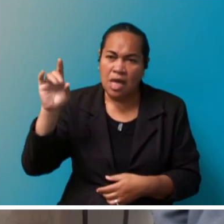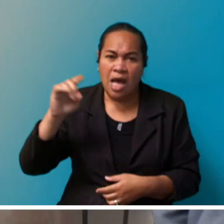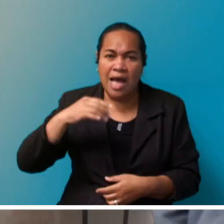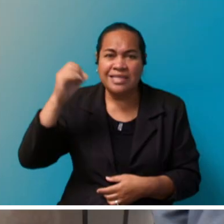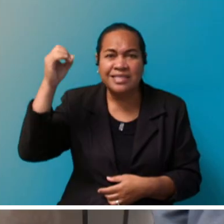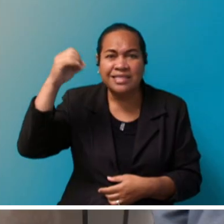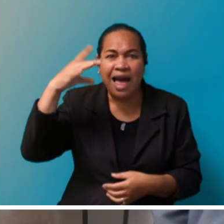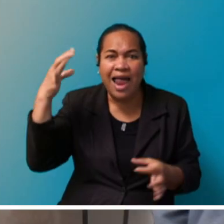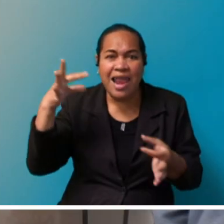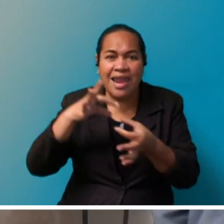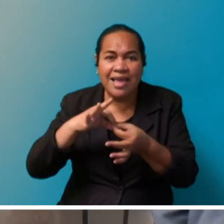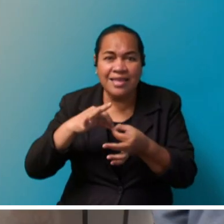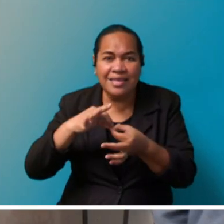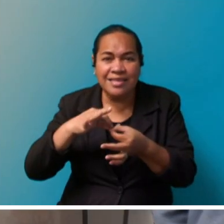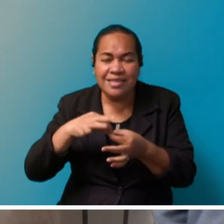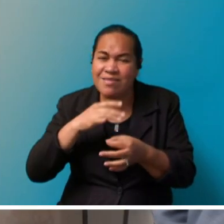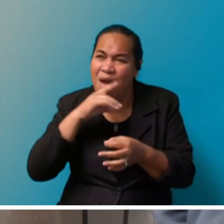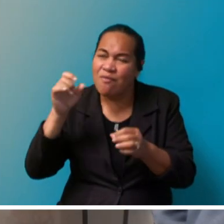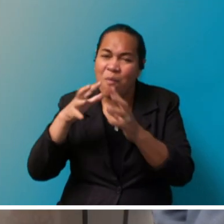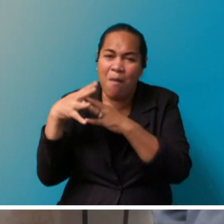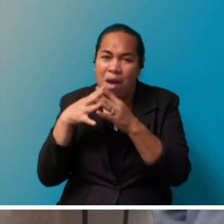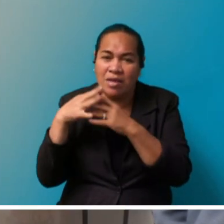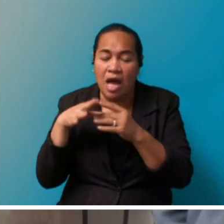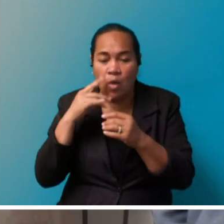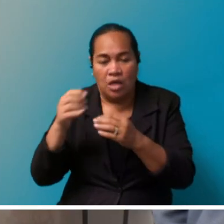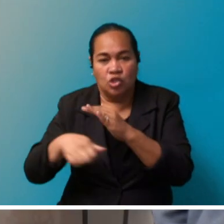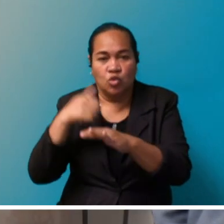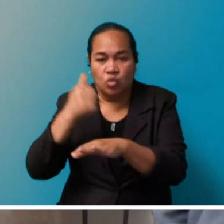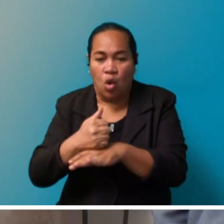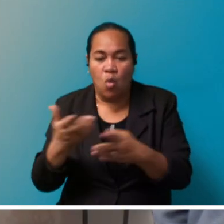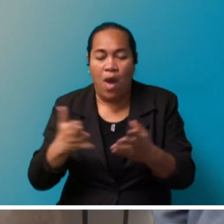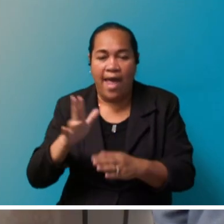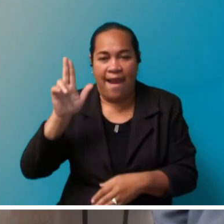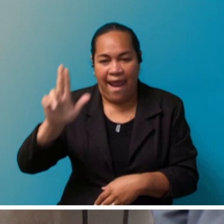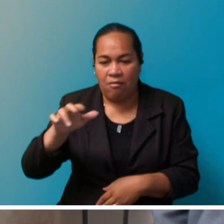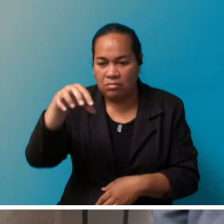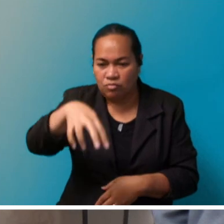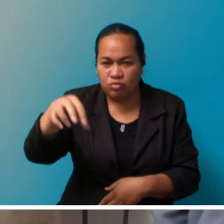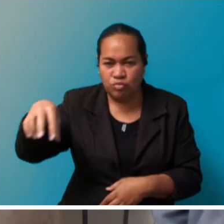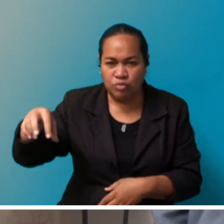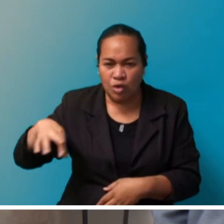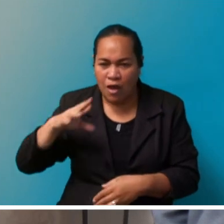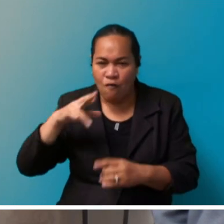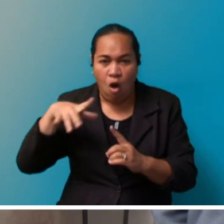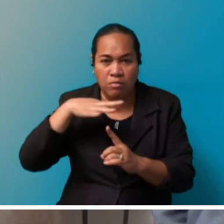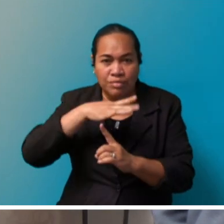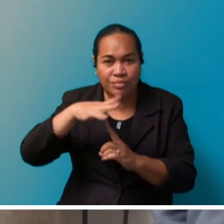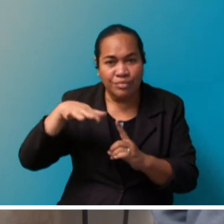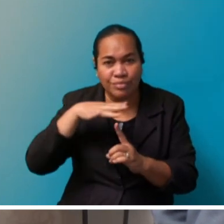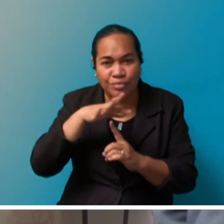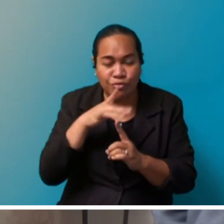which will be installed in government stations in the Lau Group and other maritime communities. This will significantly boost communications during